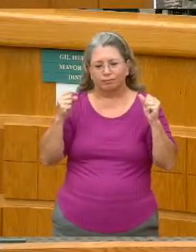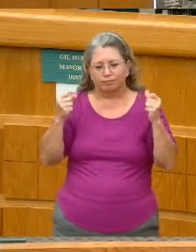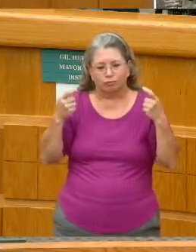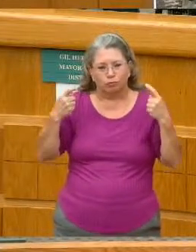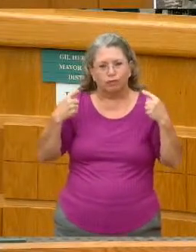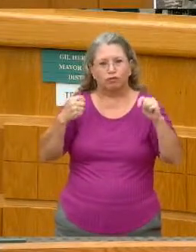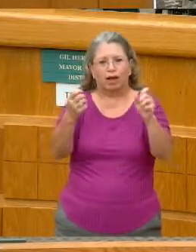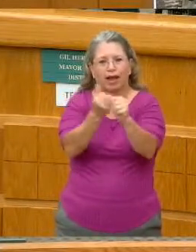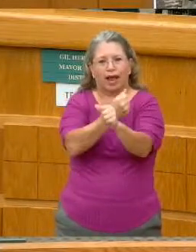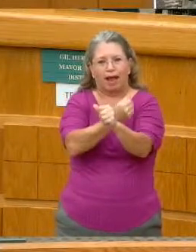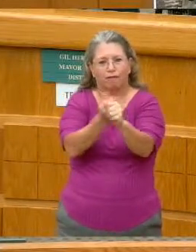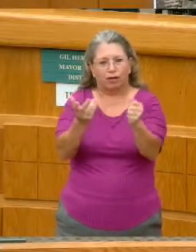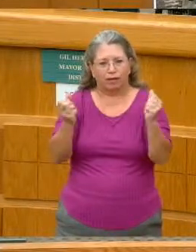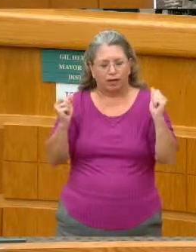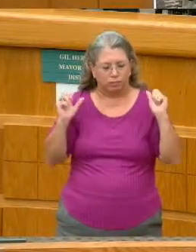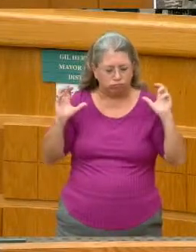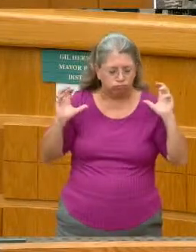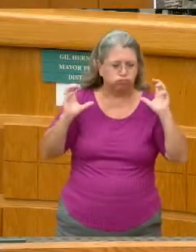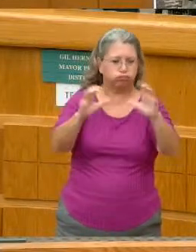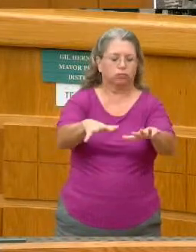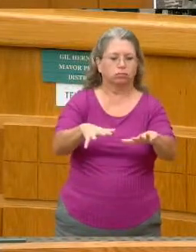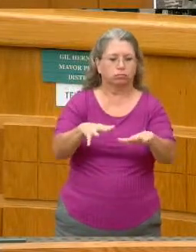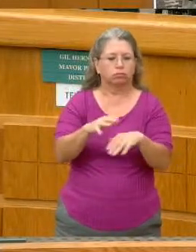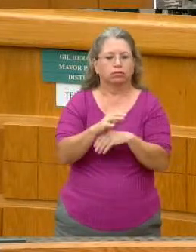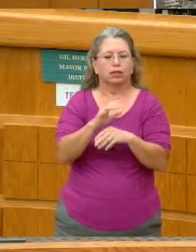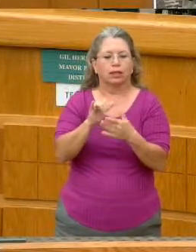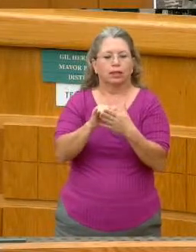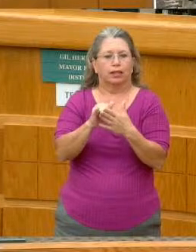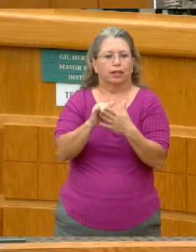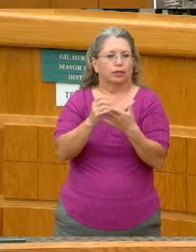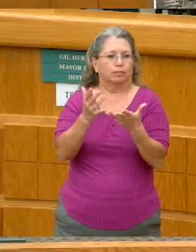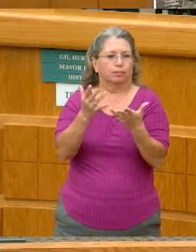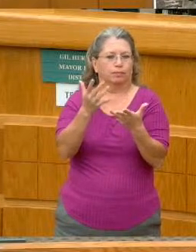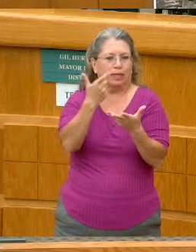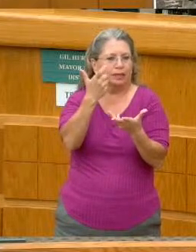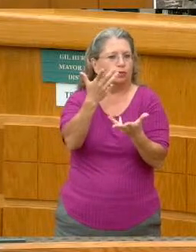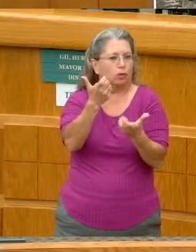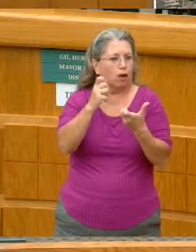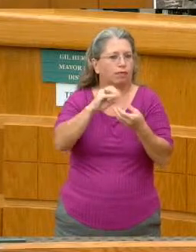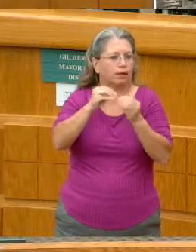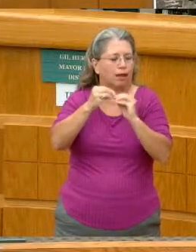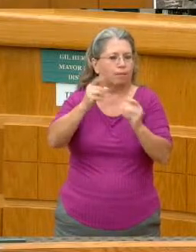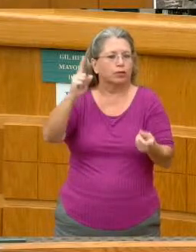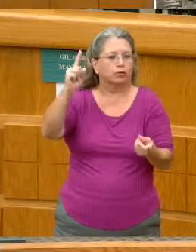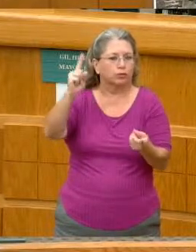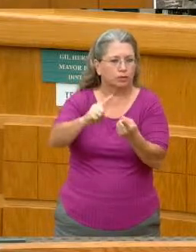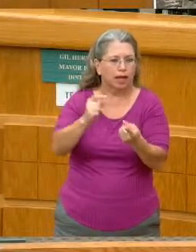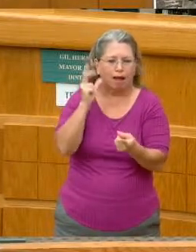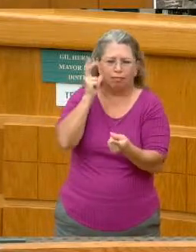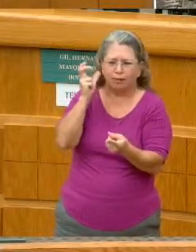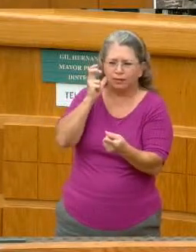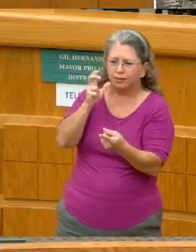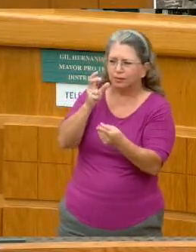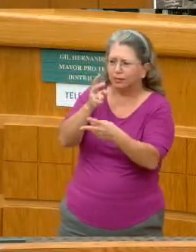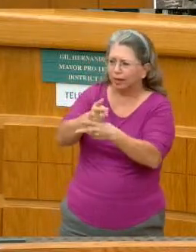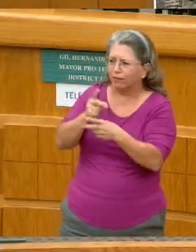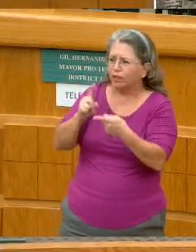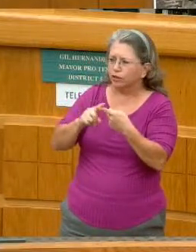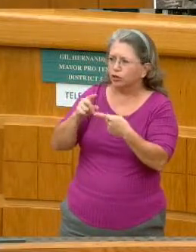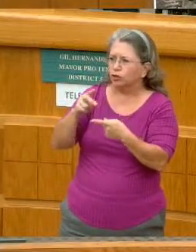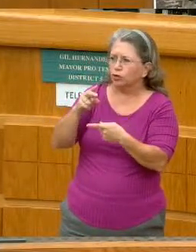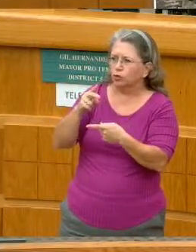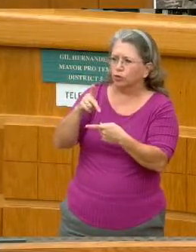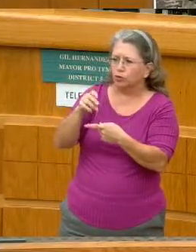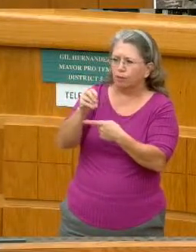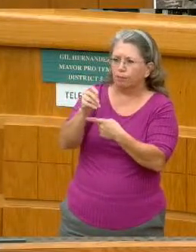not come in and invade you in the numbers that we had. And I listened carefully to Peter's numbers. And let me share